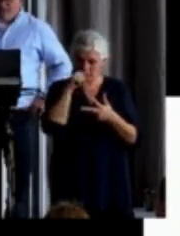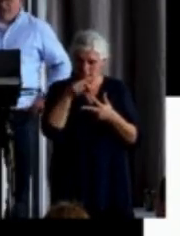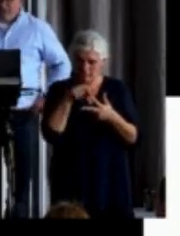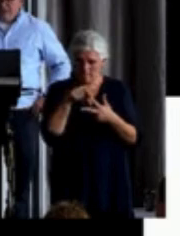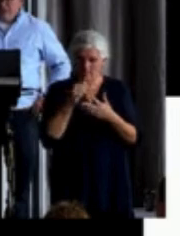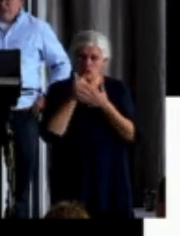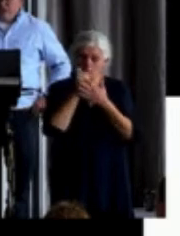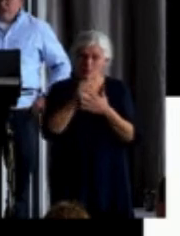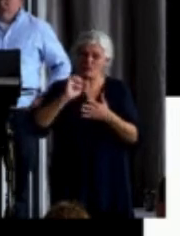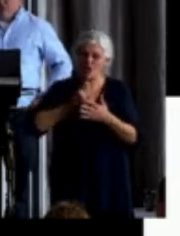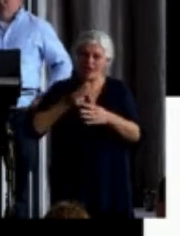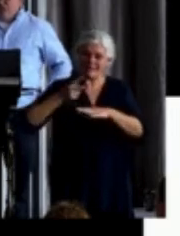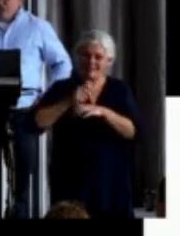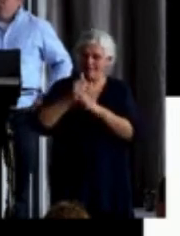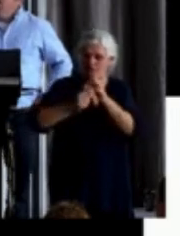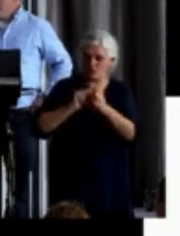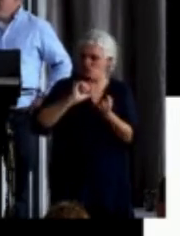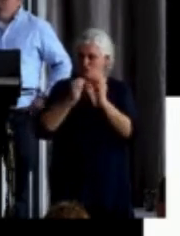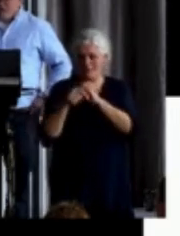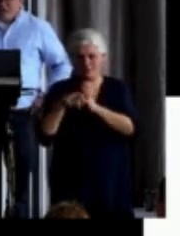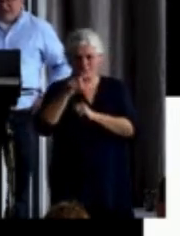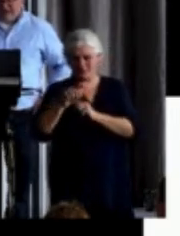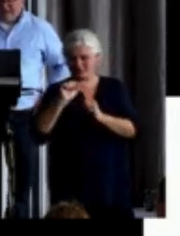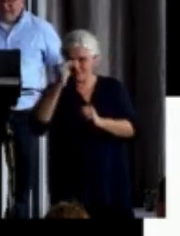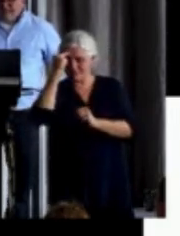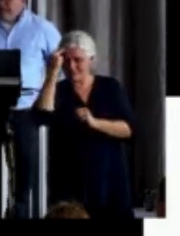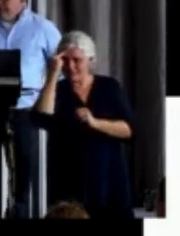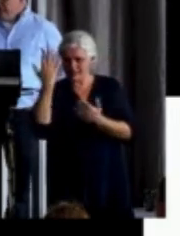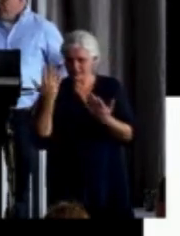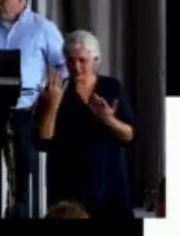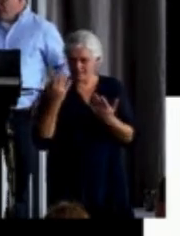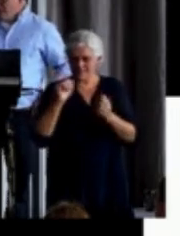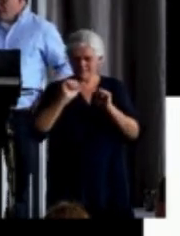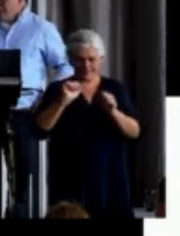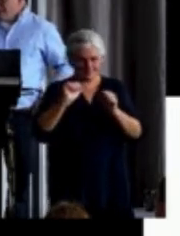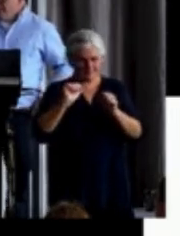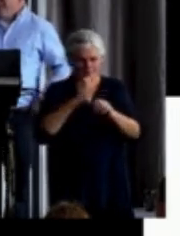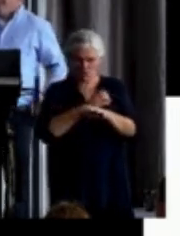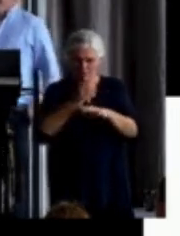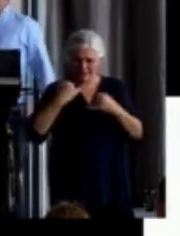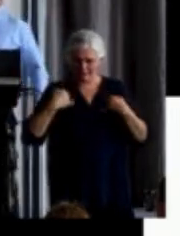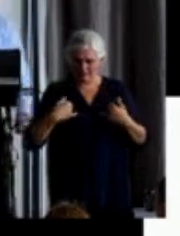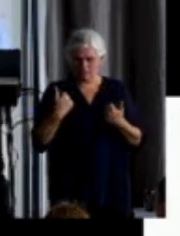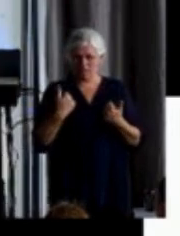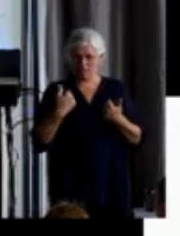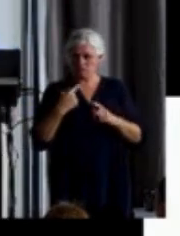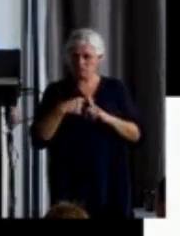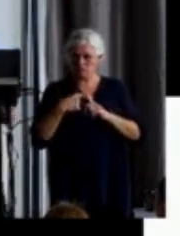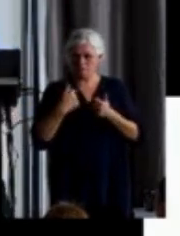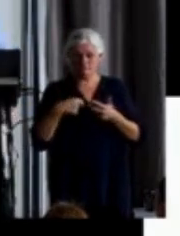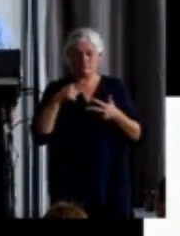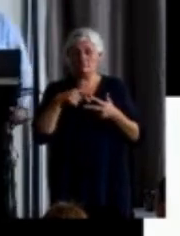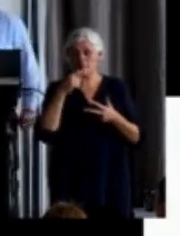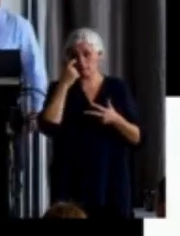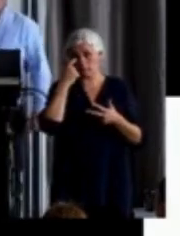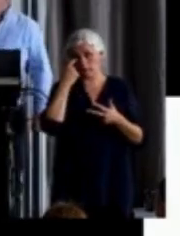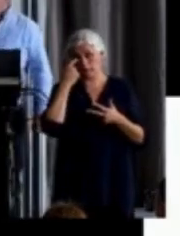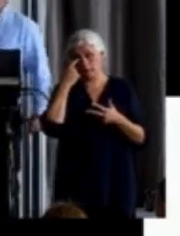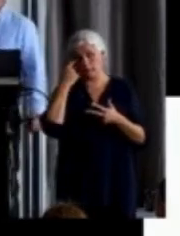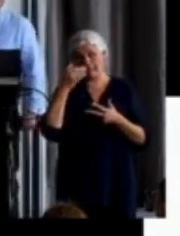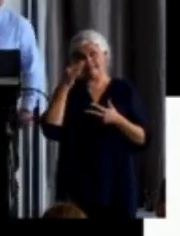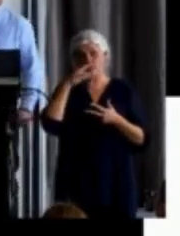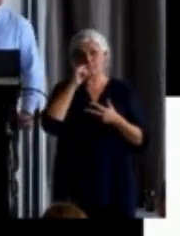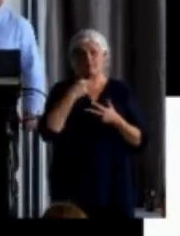early interventions change how that person understands their chronic illness. So if you like, if we